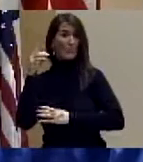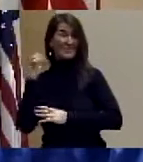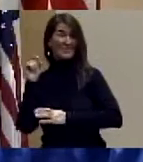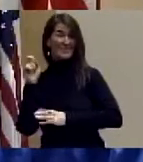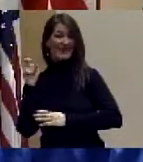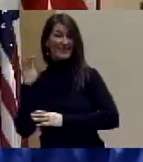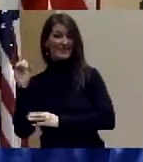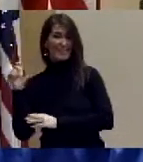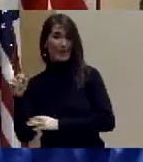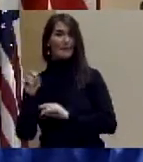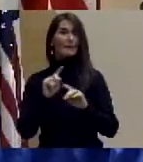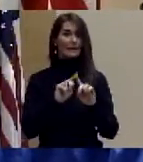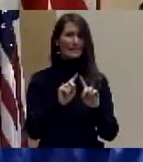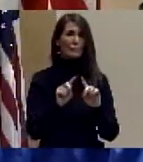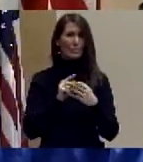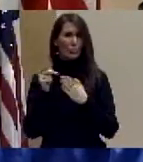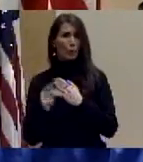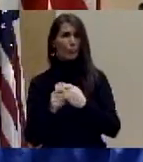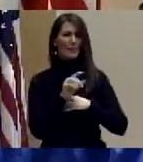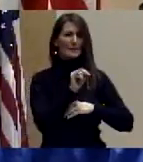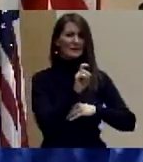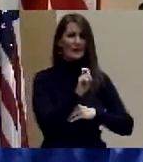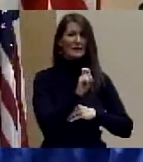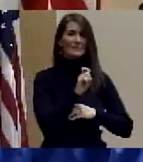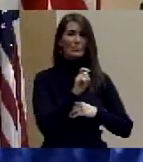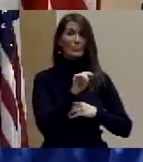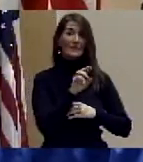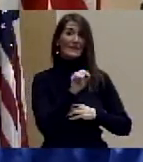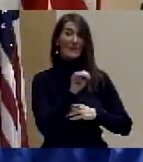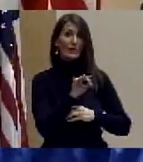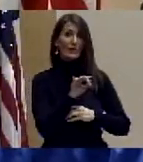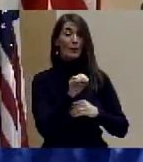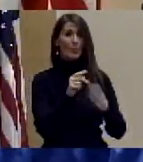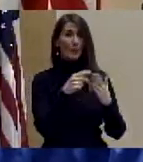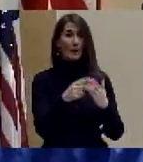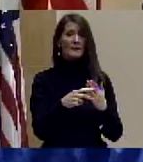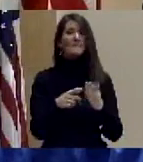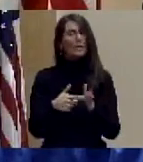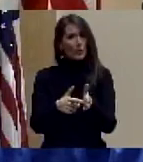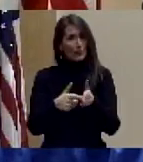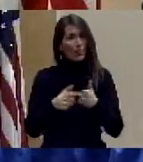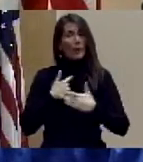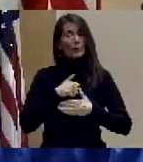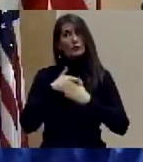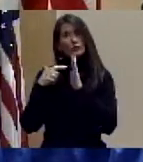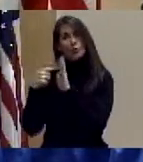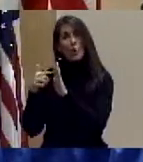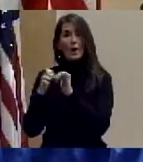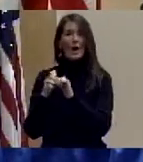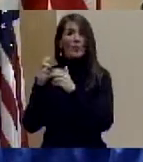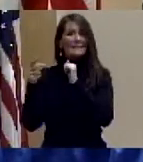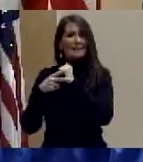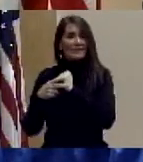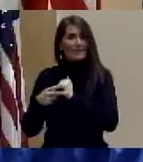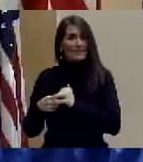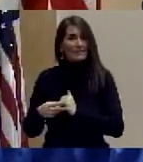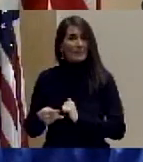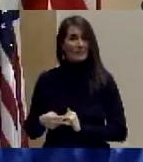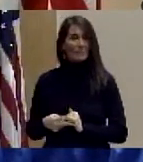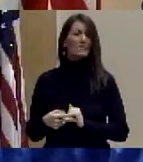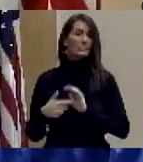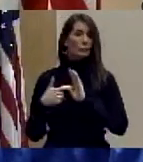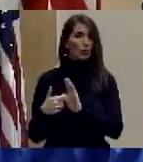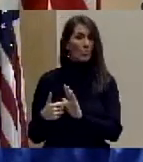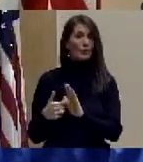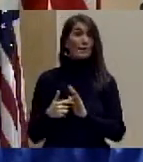freeze programs require that local governments demonstrate financial savings from cooperation in order